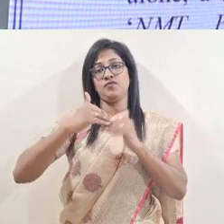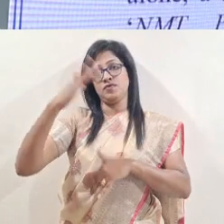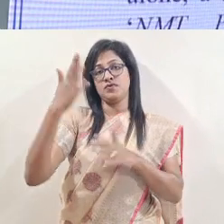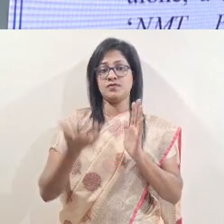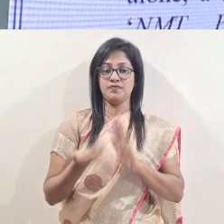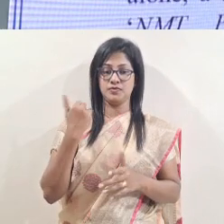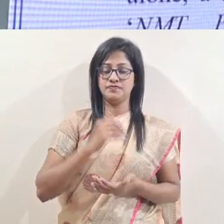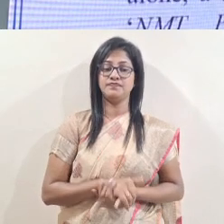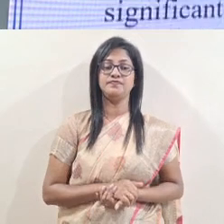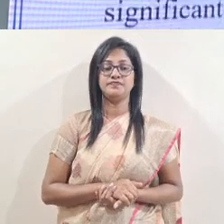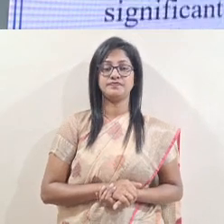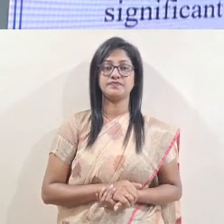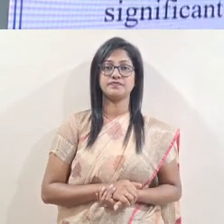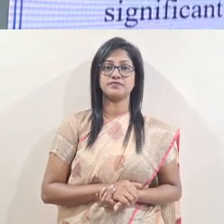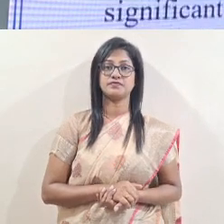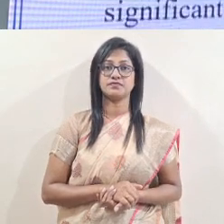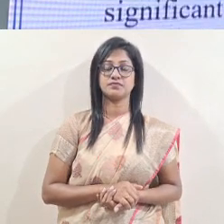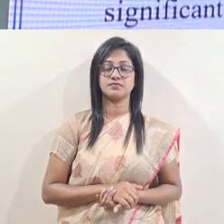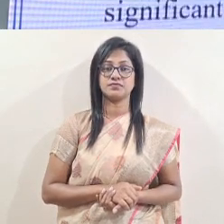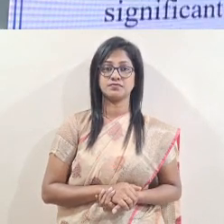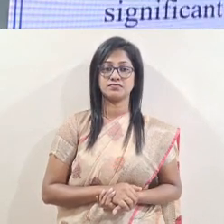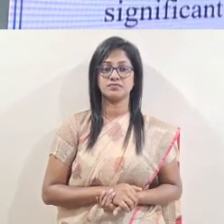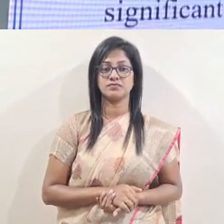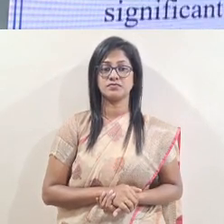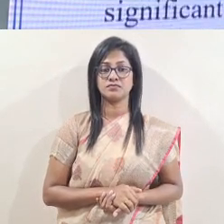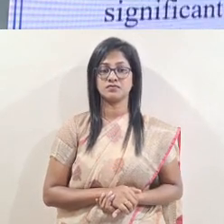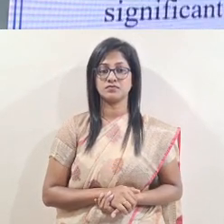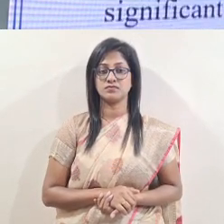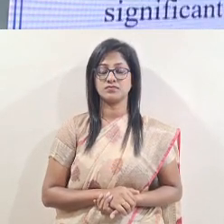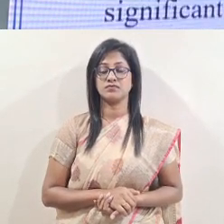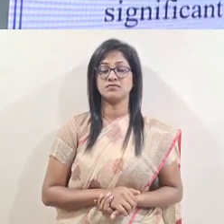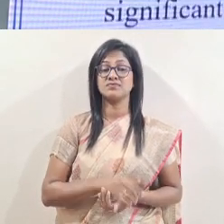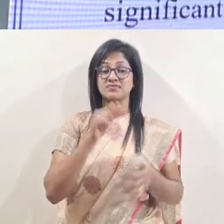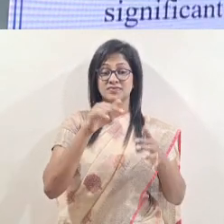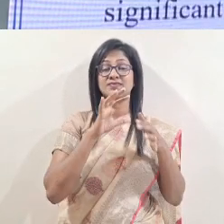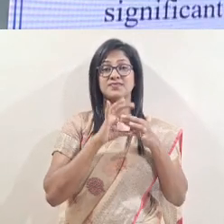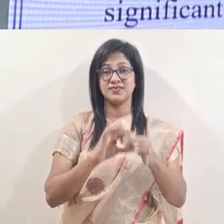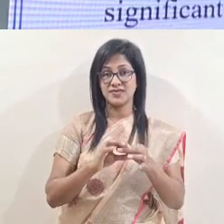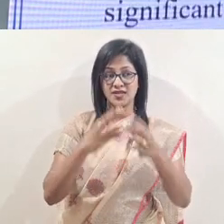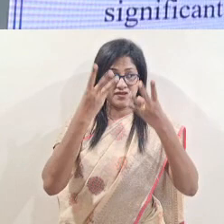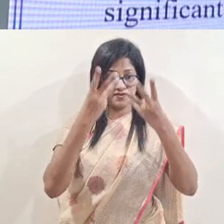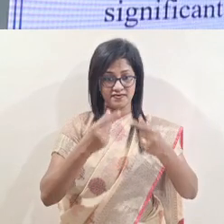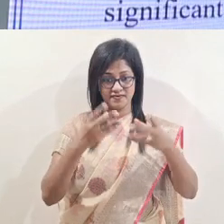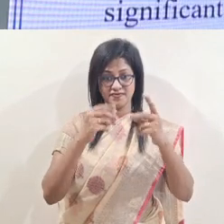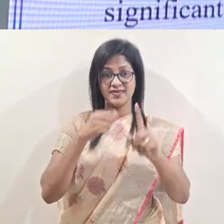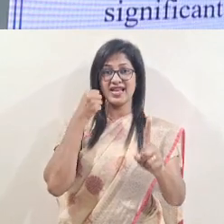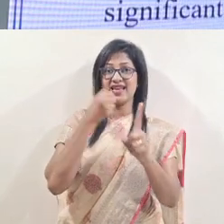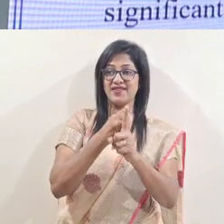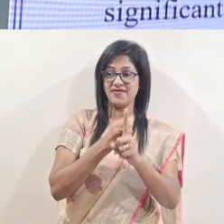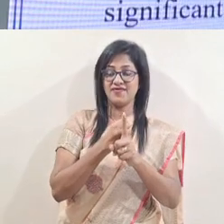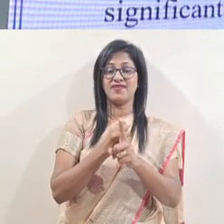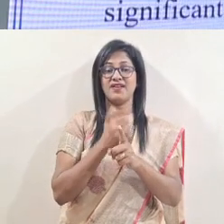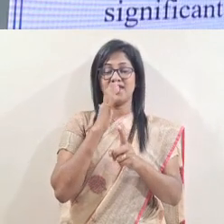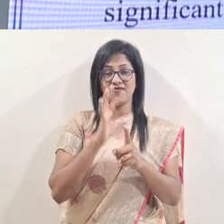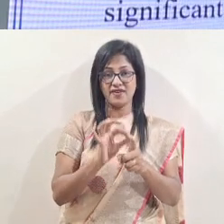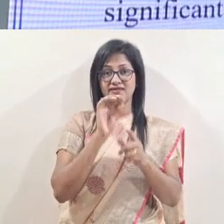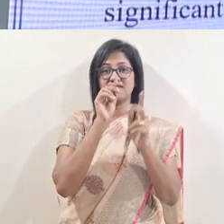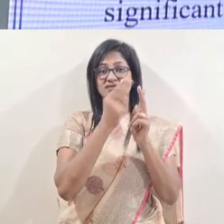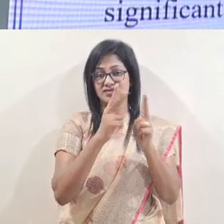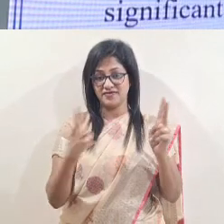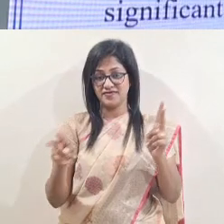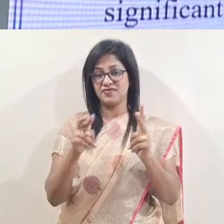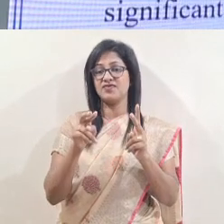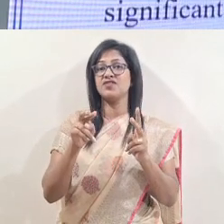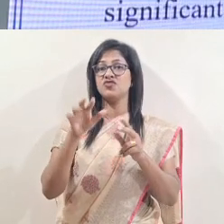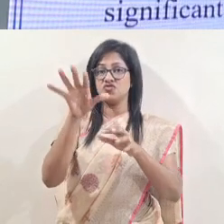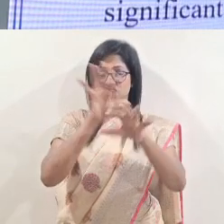the non-work trips. So in order to estimate the impact of different factors on the mode choice behavior before and